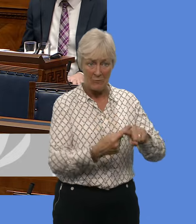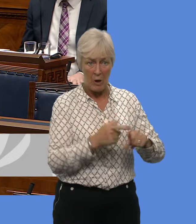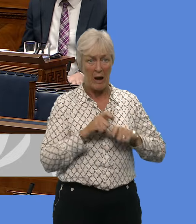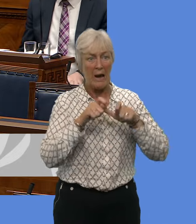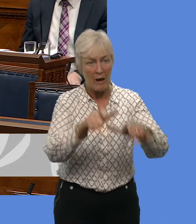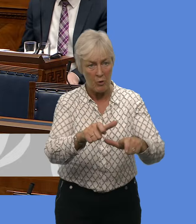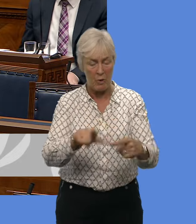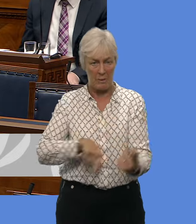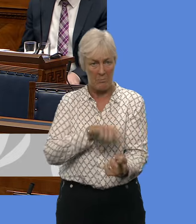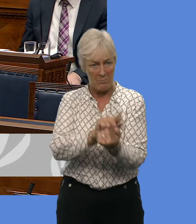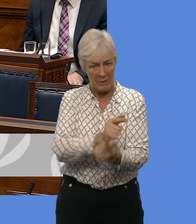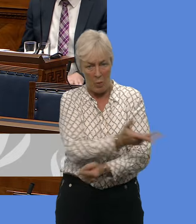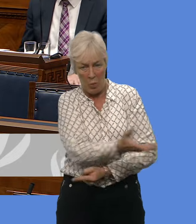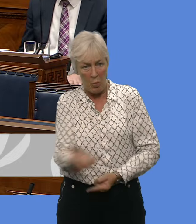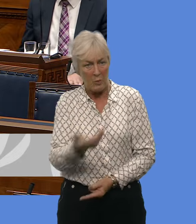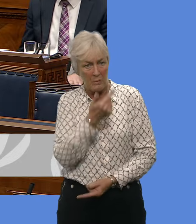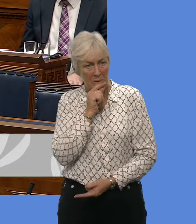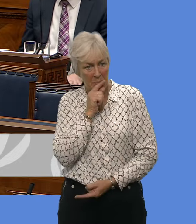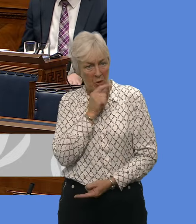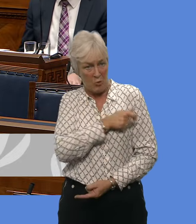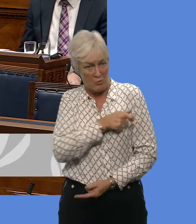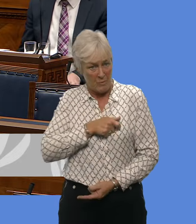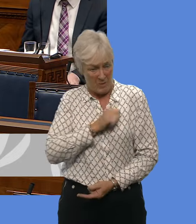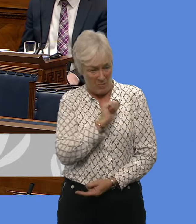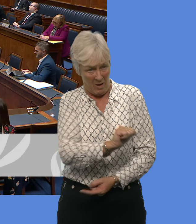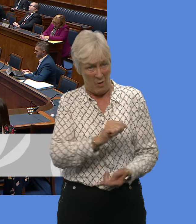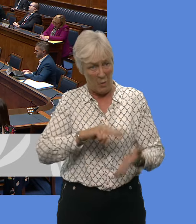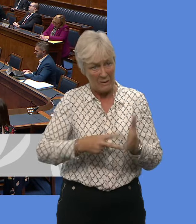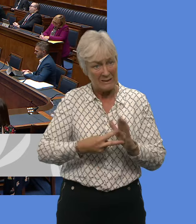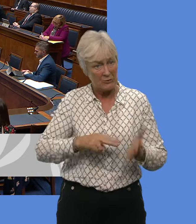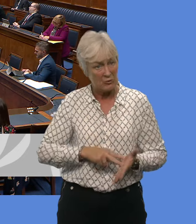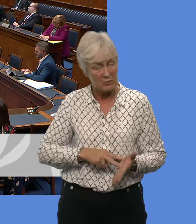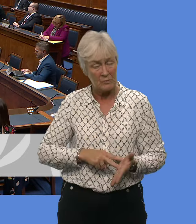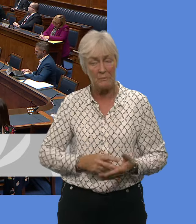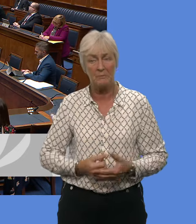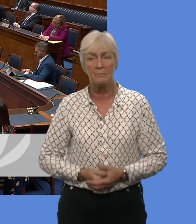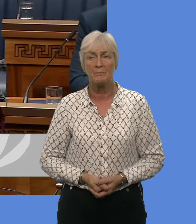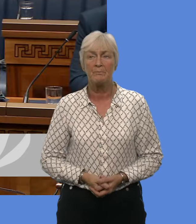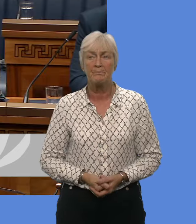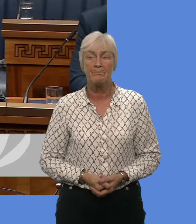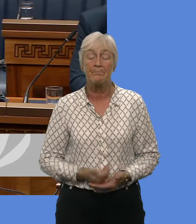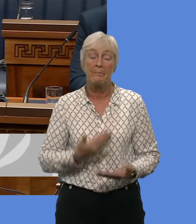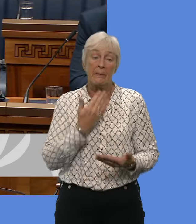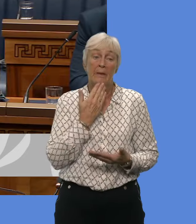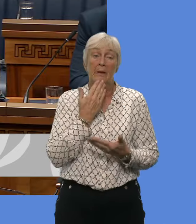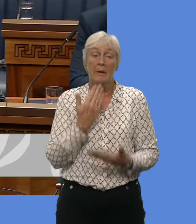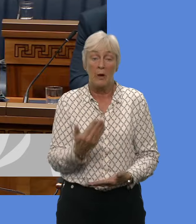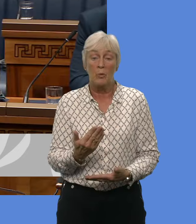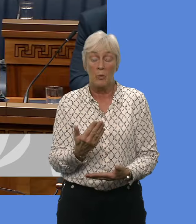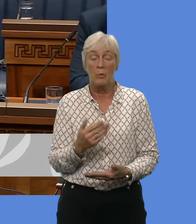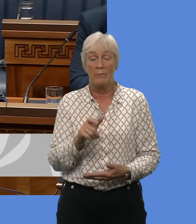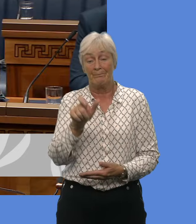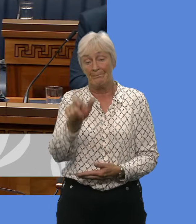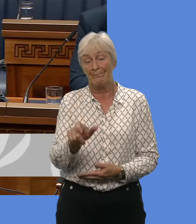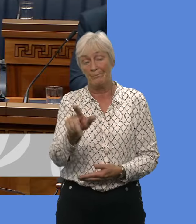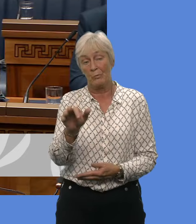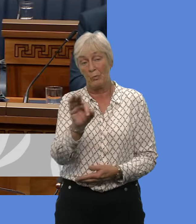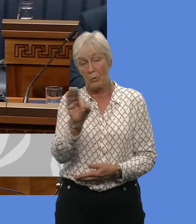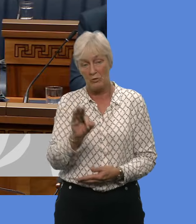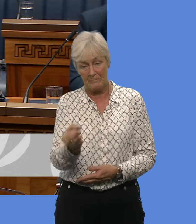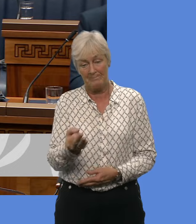I repeat it, with representatives of those organisations? Minister. Thank you, Mr. Speaker. I thank the member for his question.